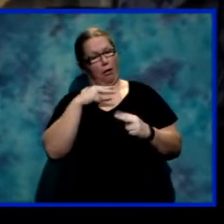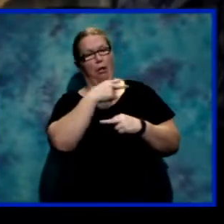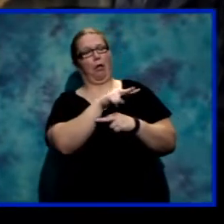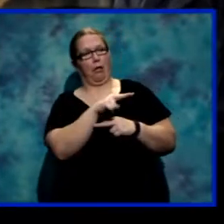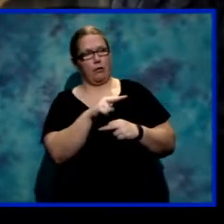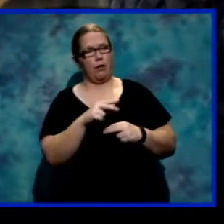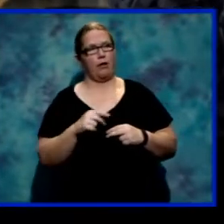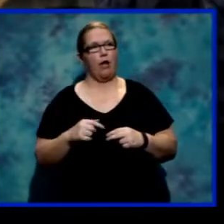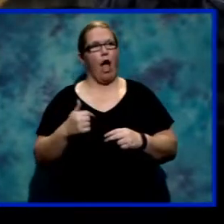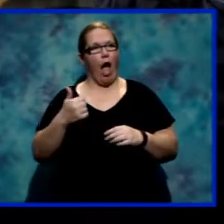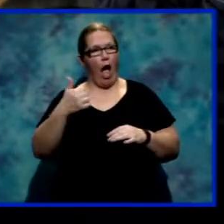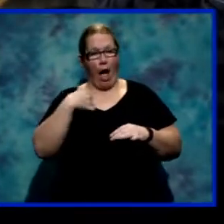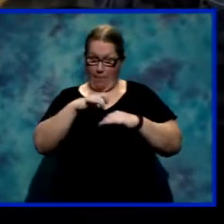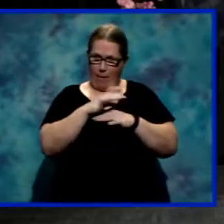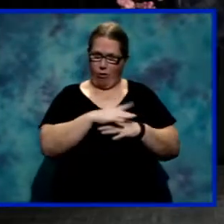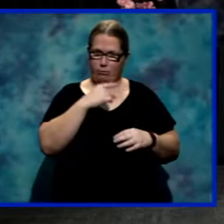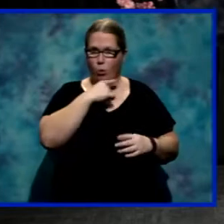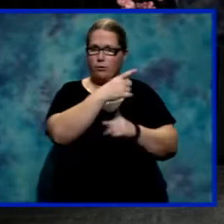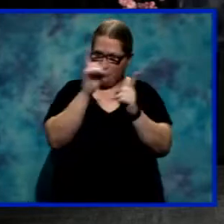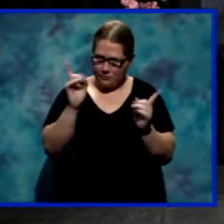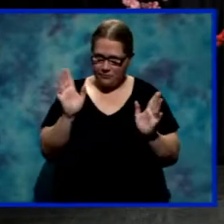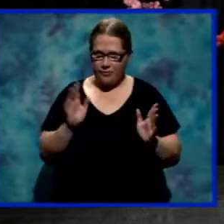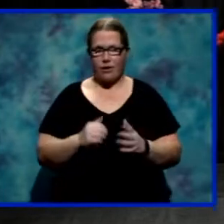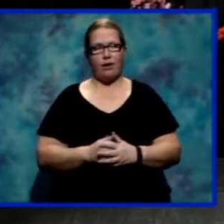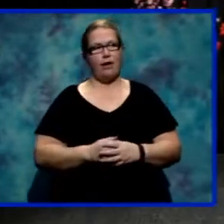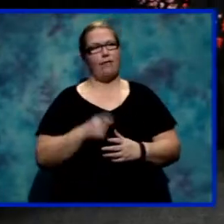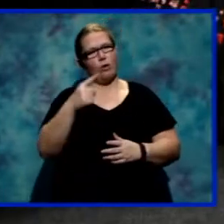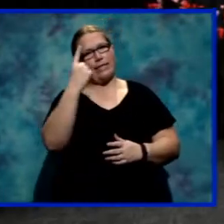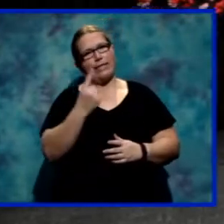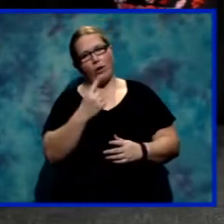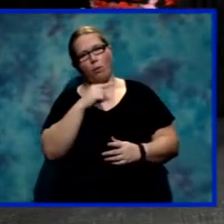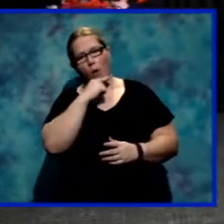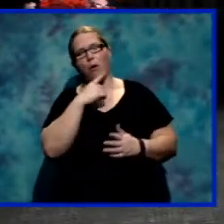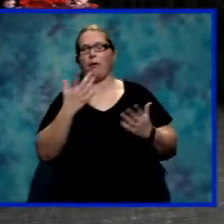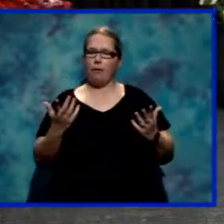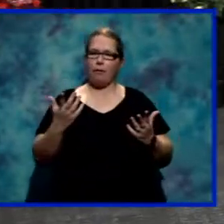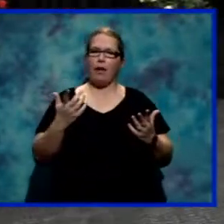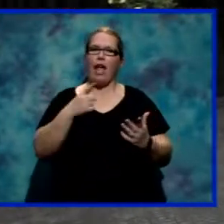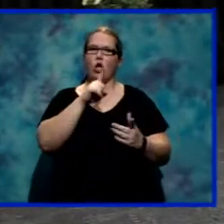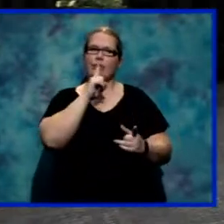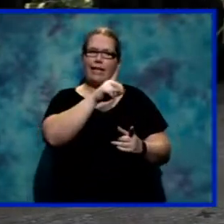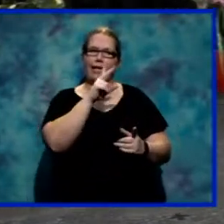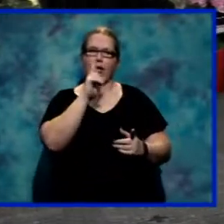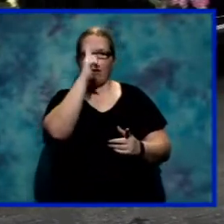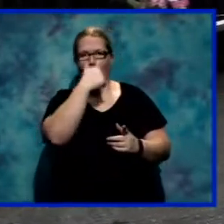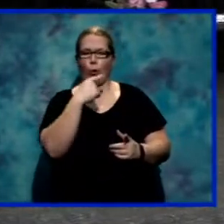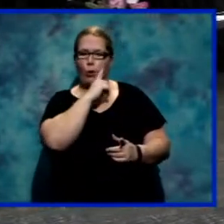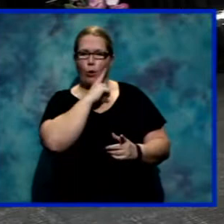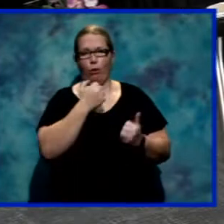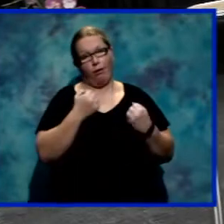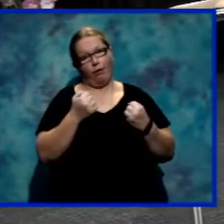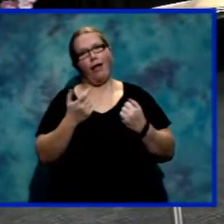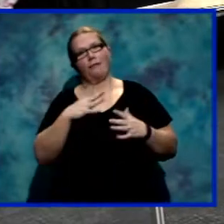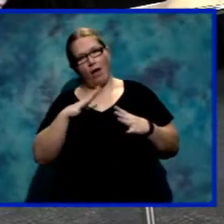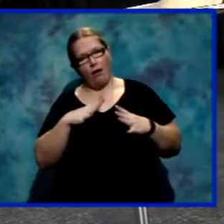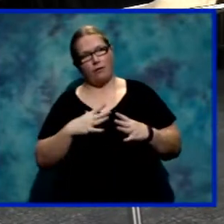I'm talking to the married man here, the married boys. I mean, if you're a single boy and you see a good-looking girl walking down the street, fine.